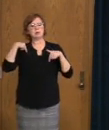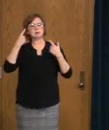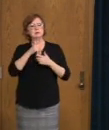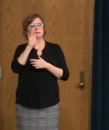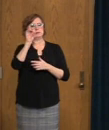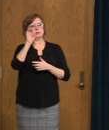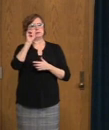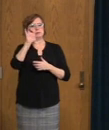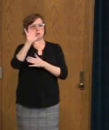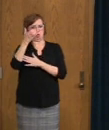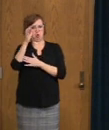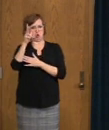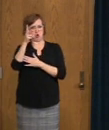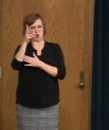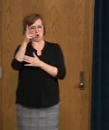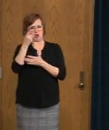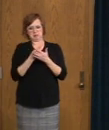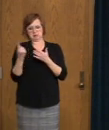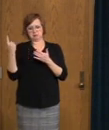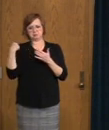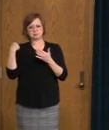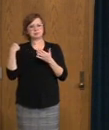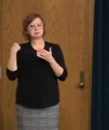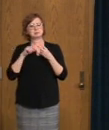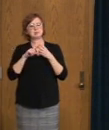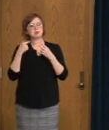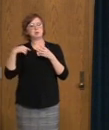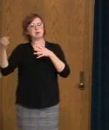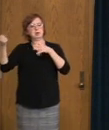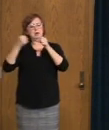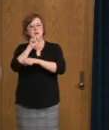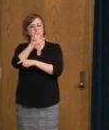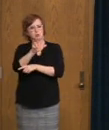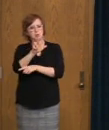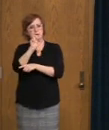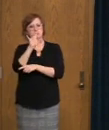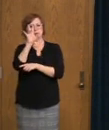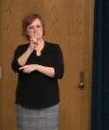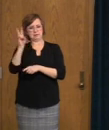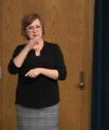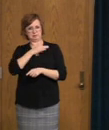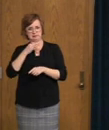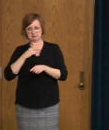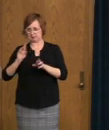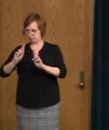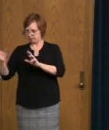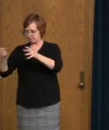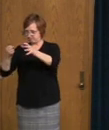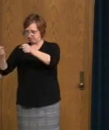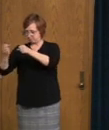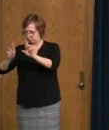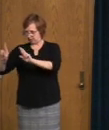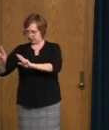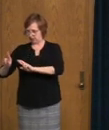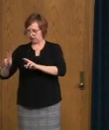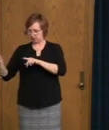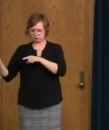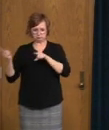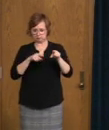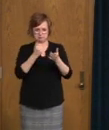we have increased about 377 staff towards the surge